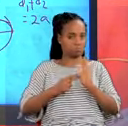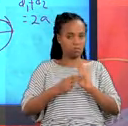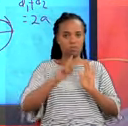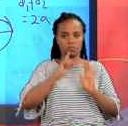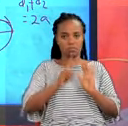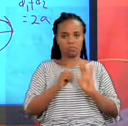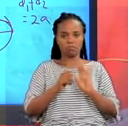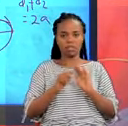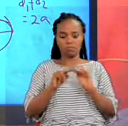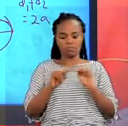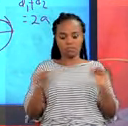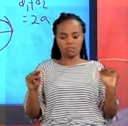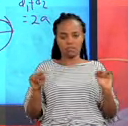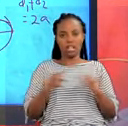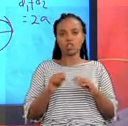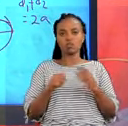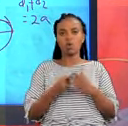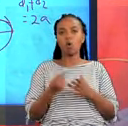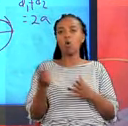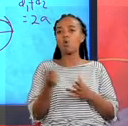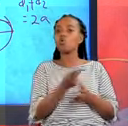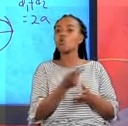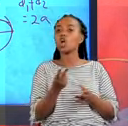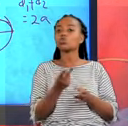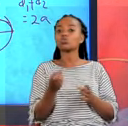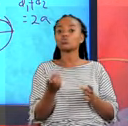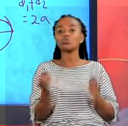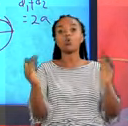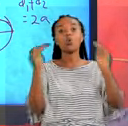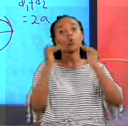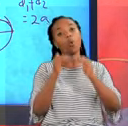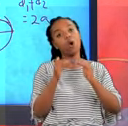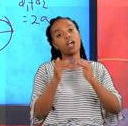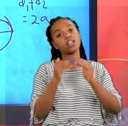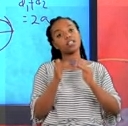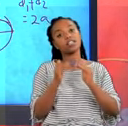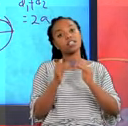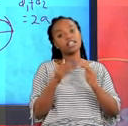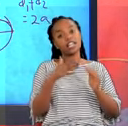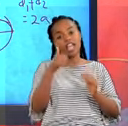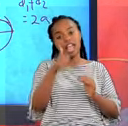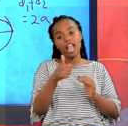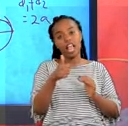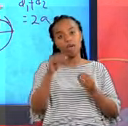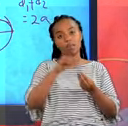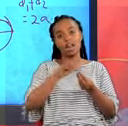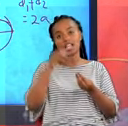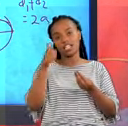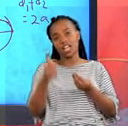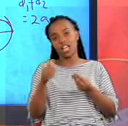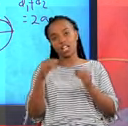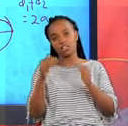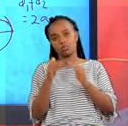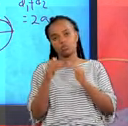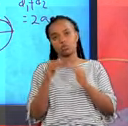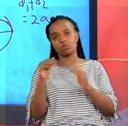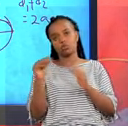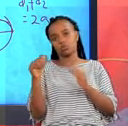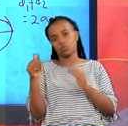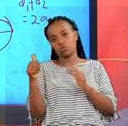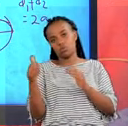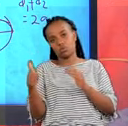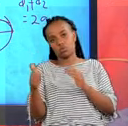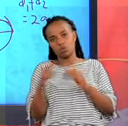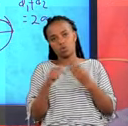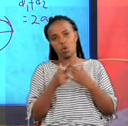So, since these two are equal, so A plus A gives you 2A, therefore, this